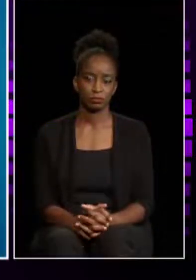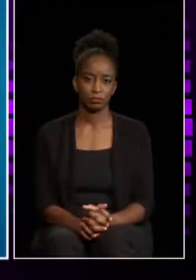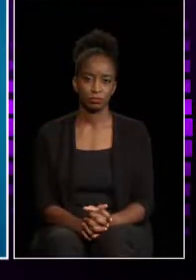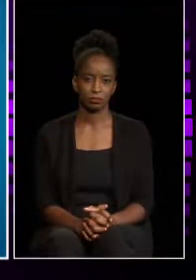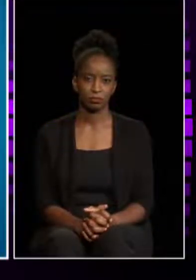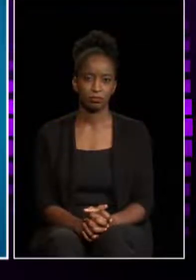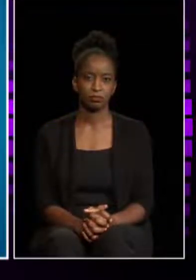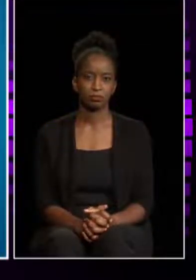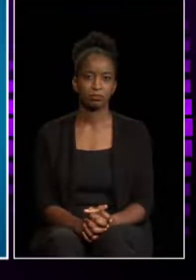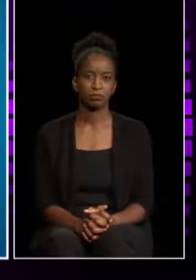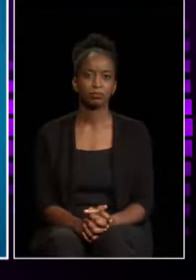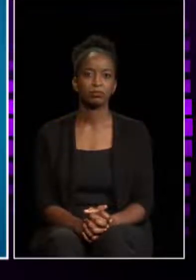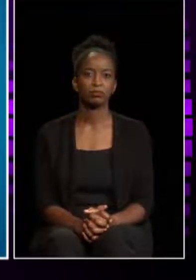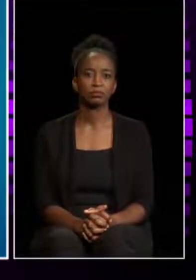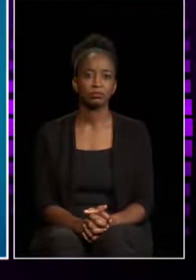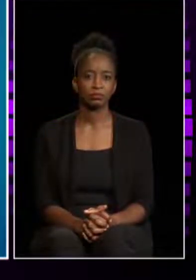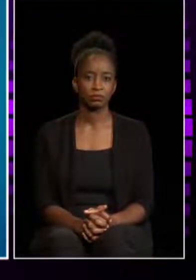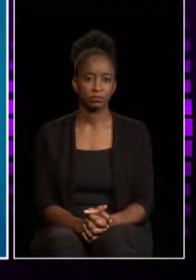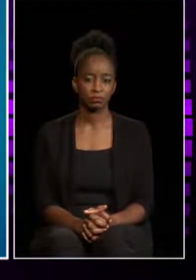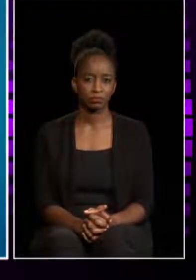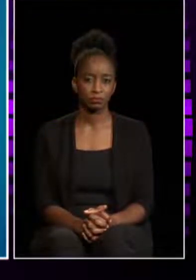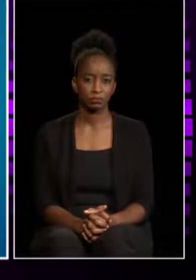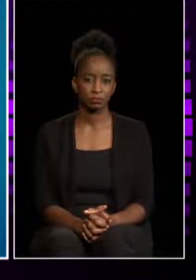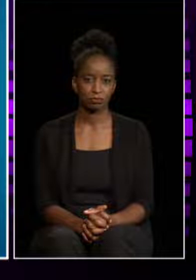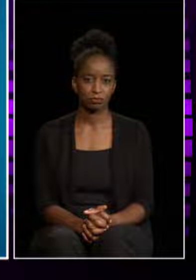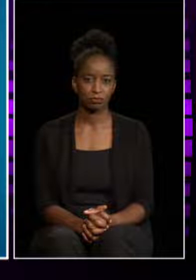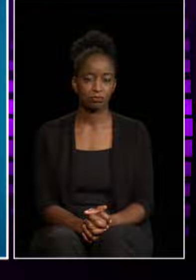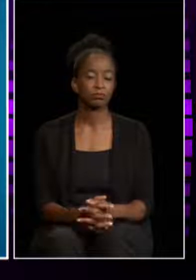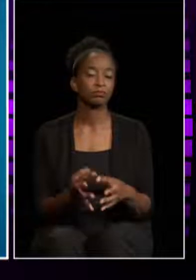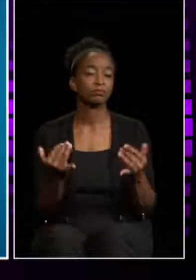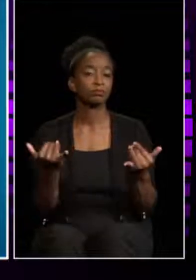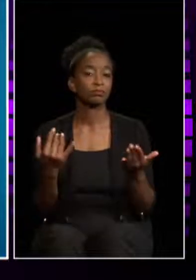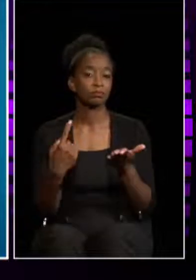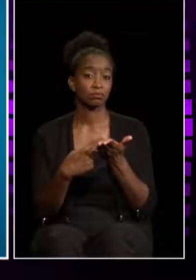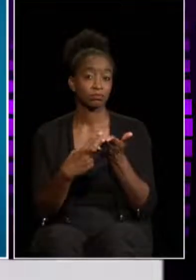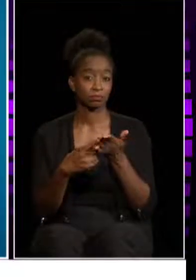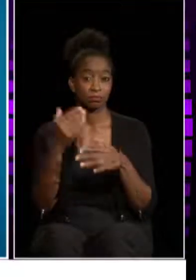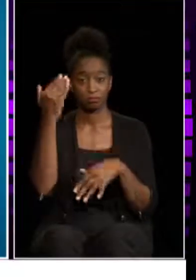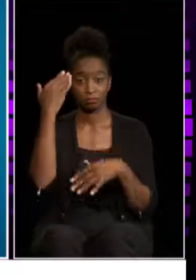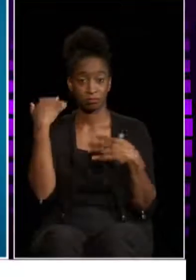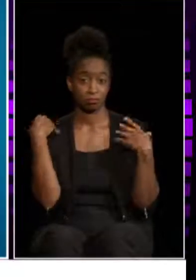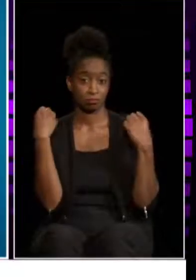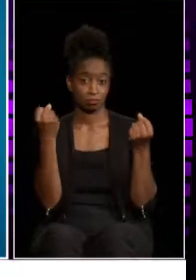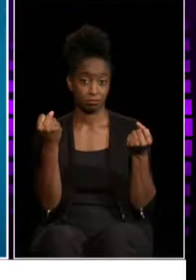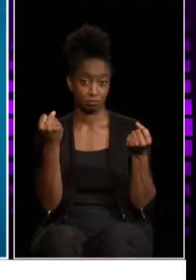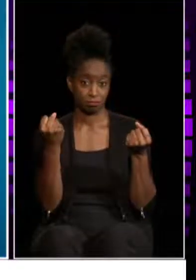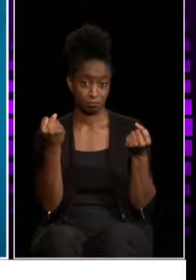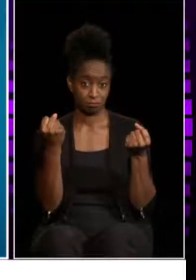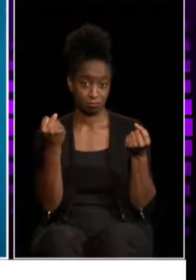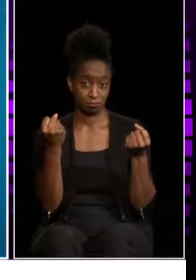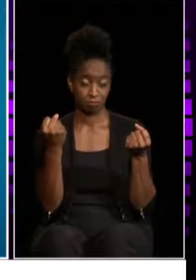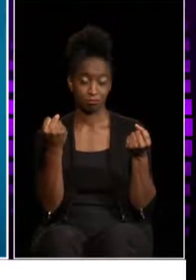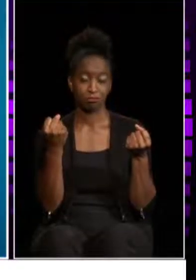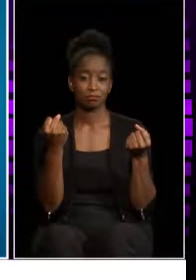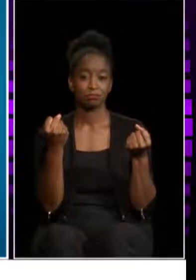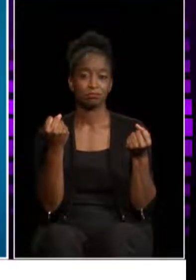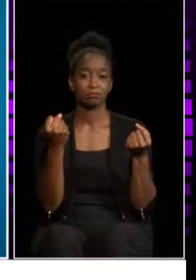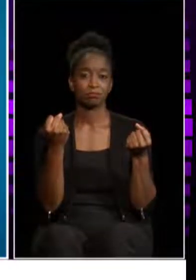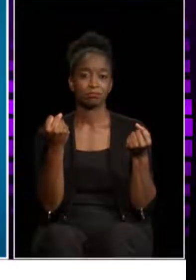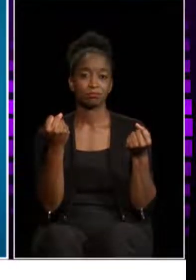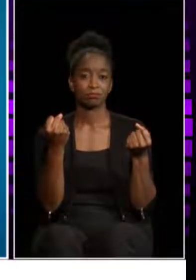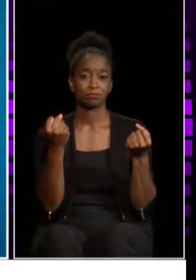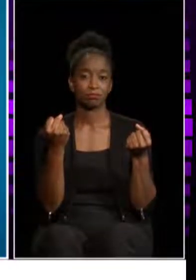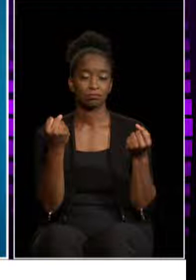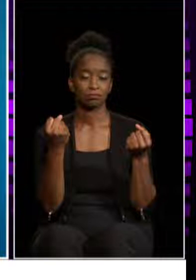And we're back to the Listen Up Accord show, and today we're discussing mental health, and we're getting very in-depth here today. And I want